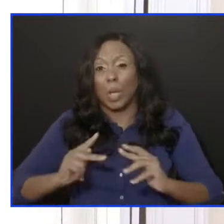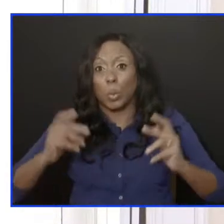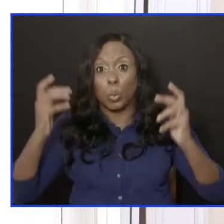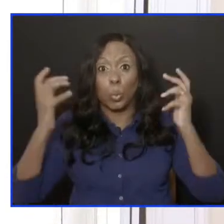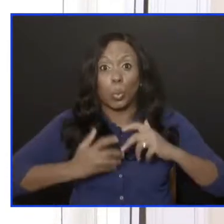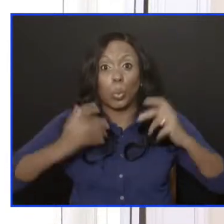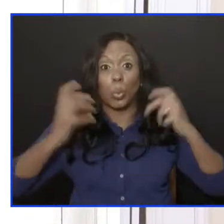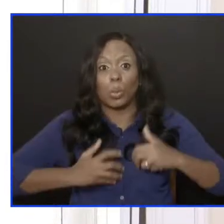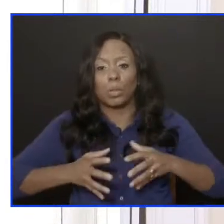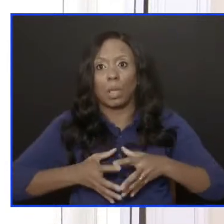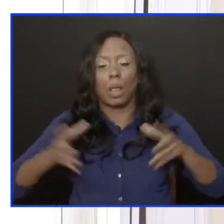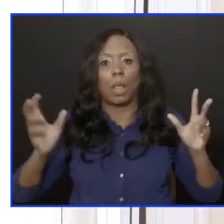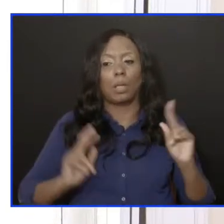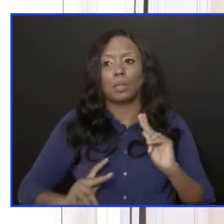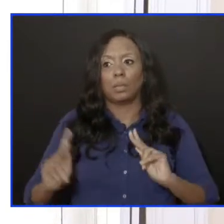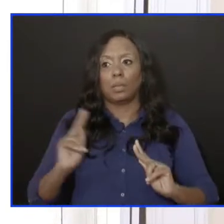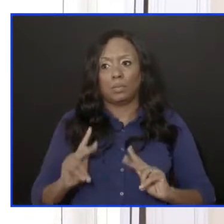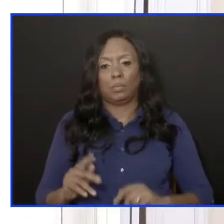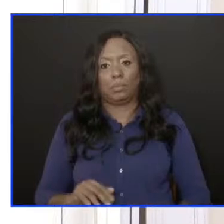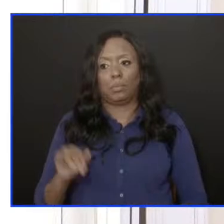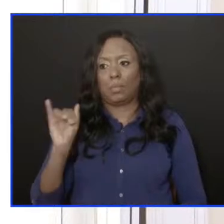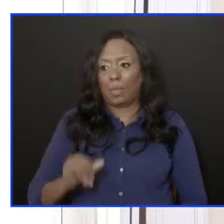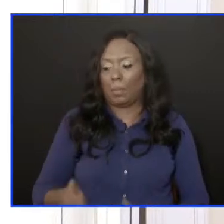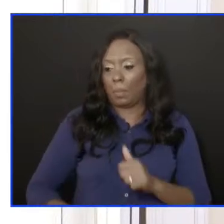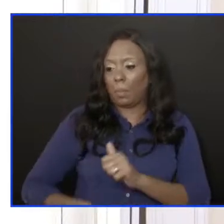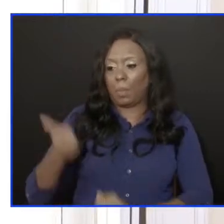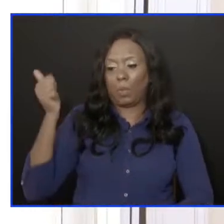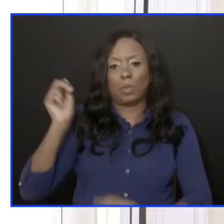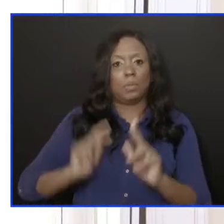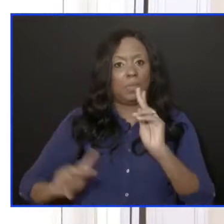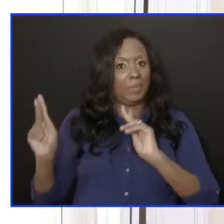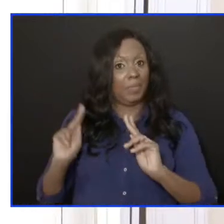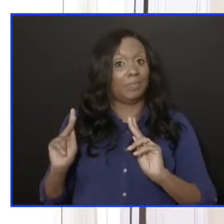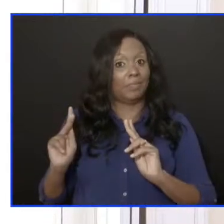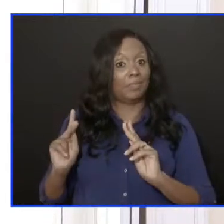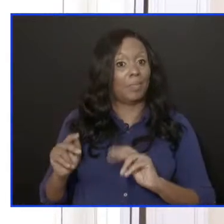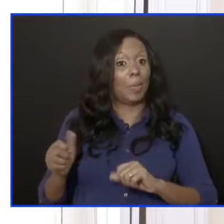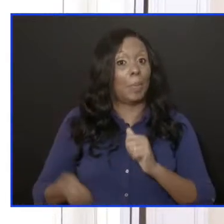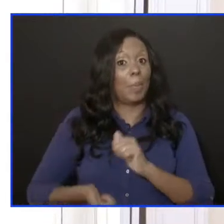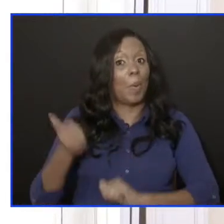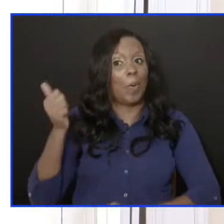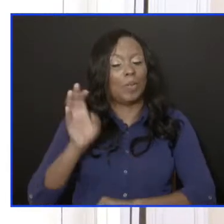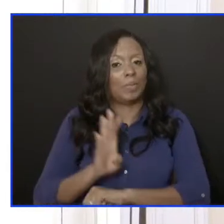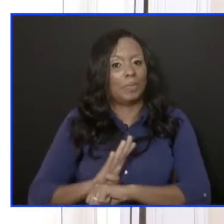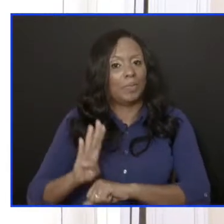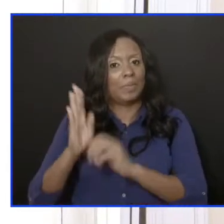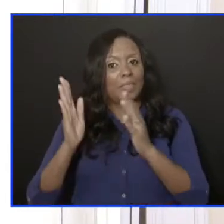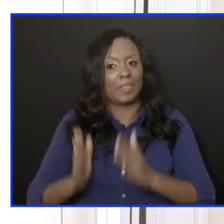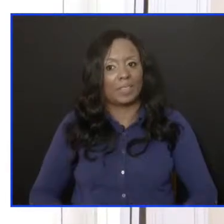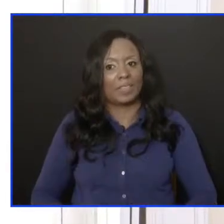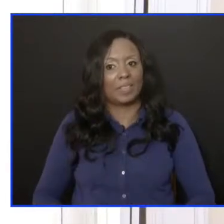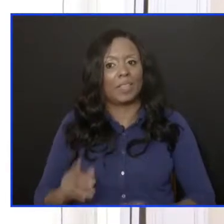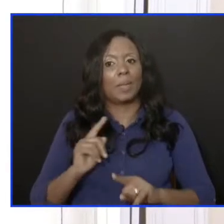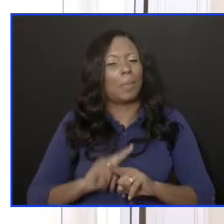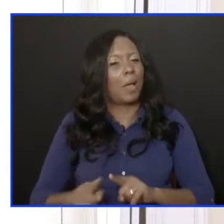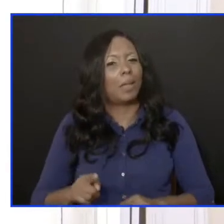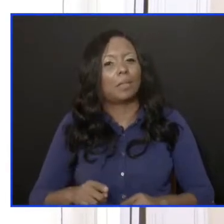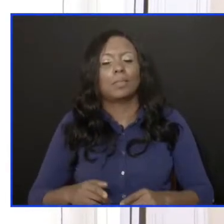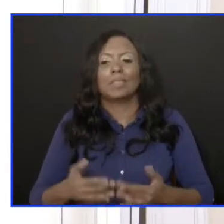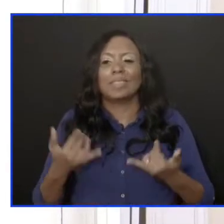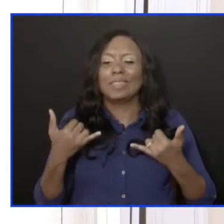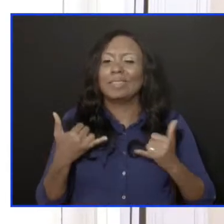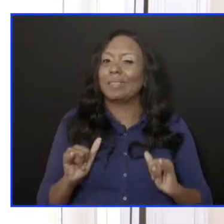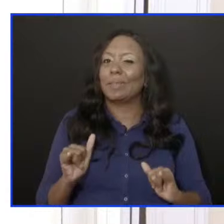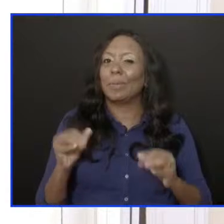the majority of the population, but it is still along the route to where we want to go. And